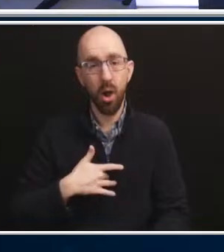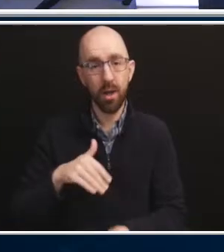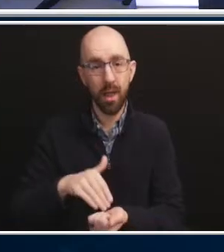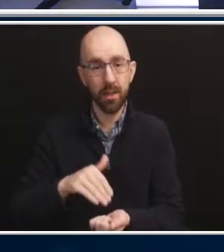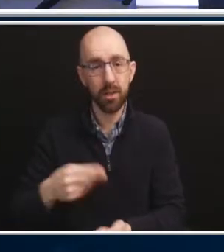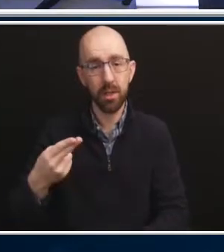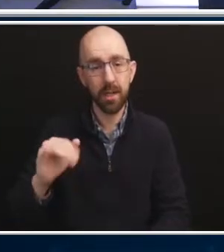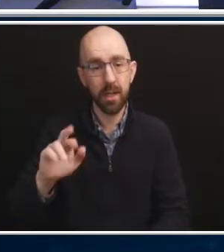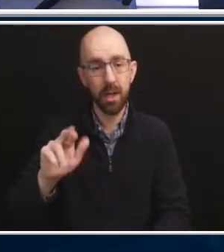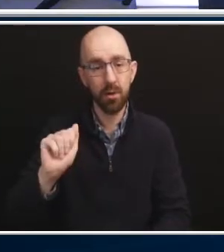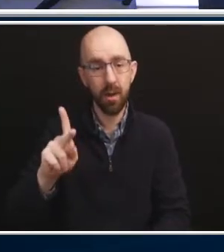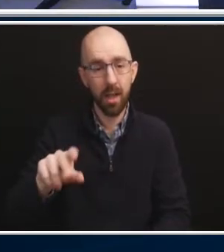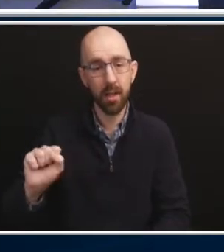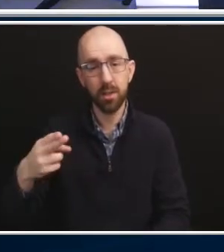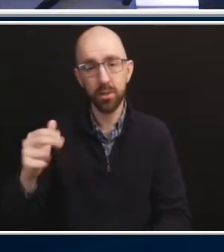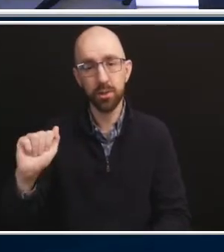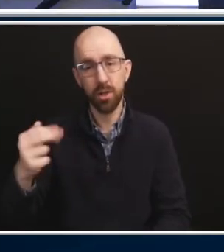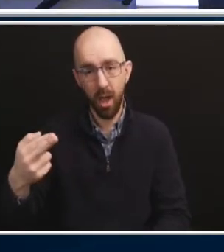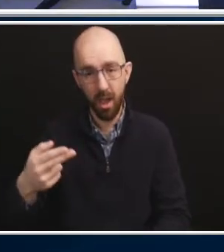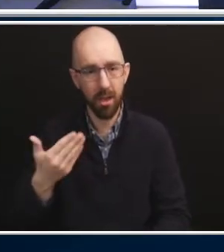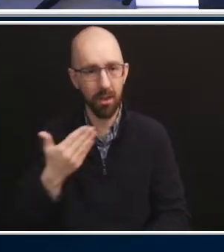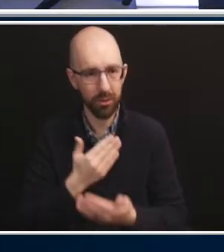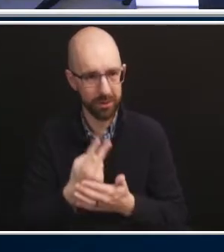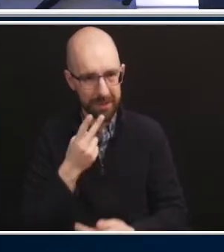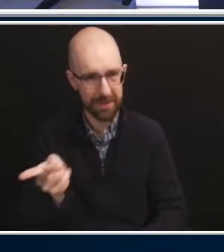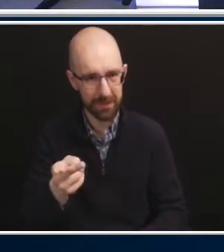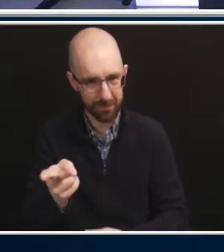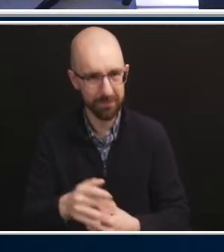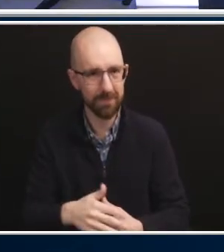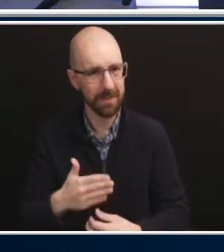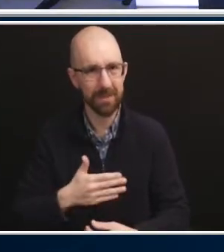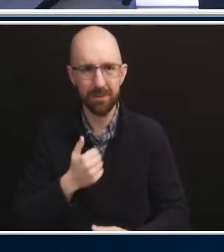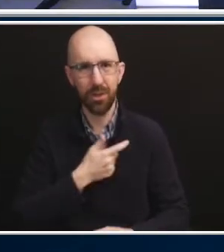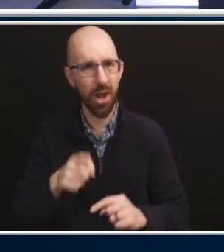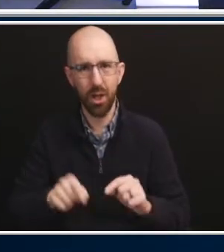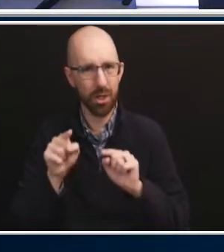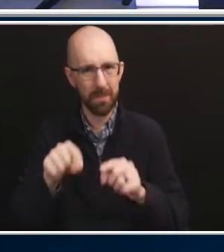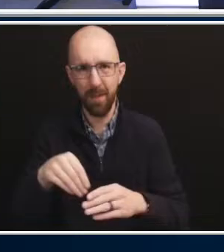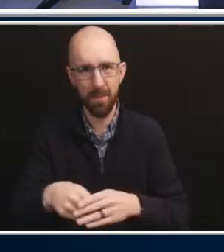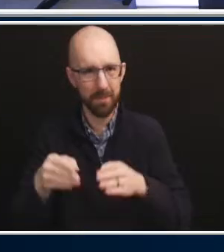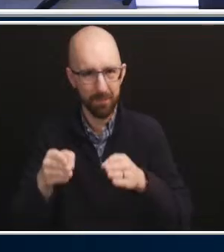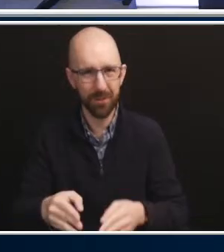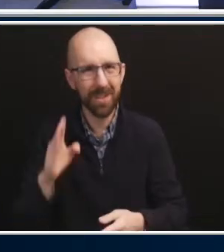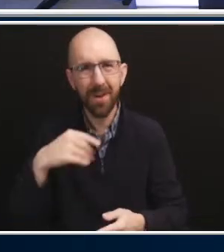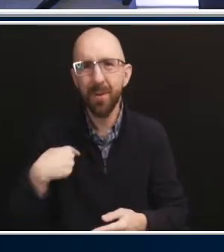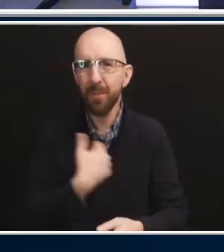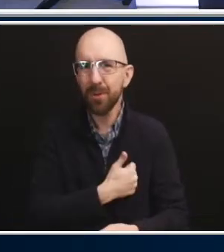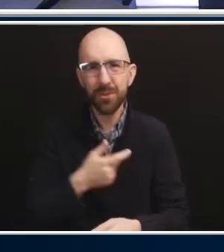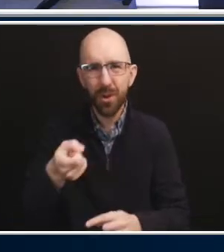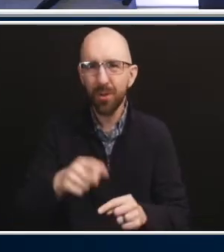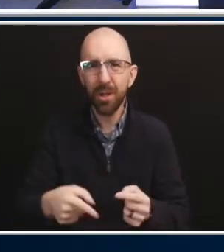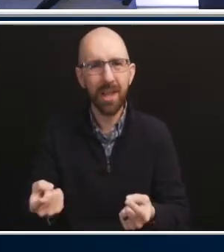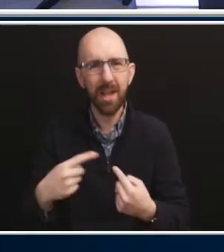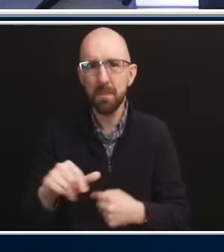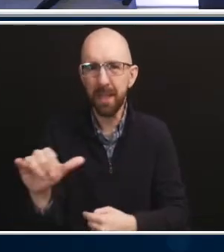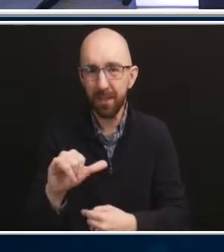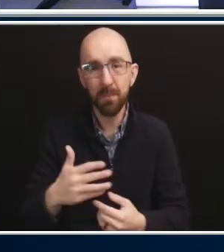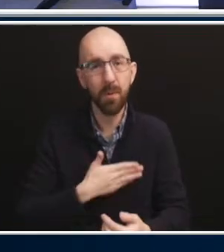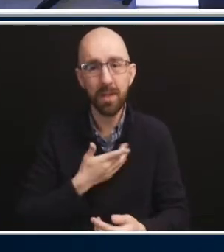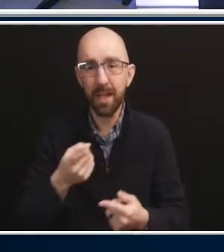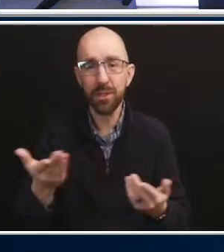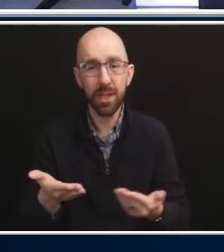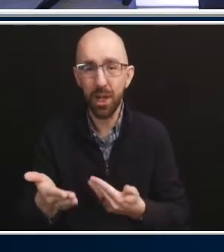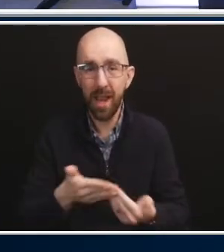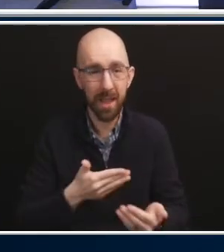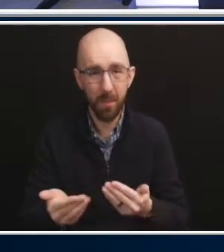morning. Morning. Good to see you guys. Sorry I couldn't be there in person. I know, we're sorry you couldn't, but we're glad you're here anyway. So thank you for